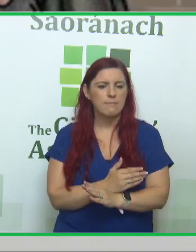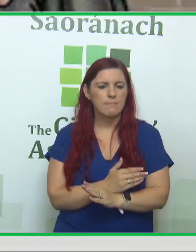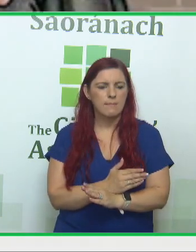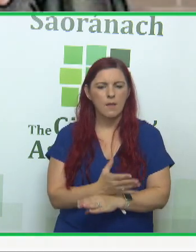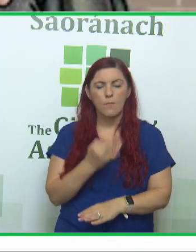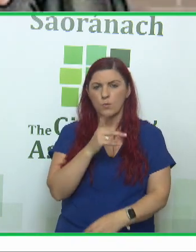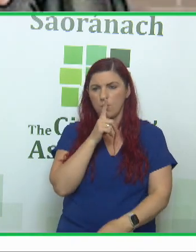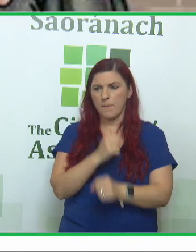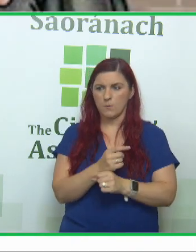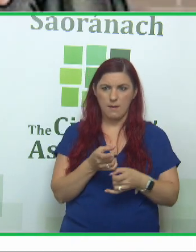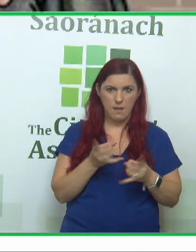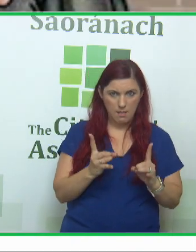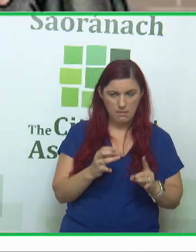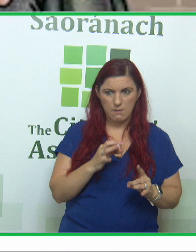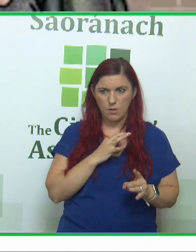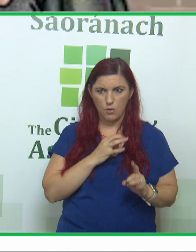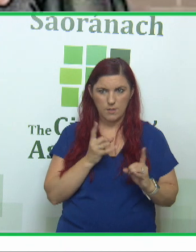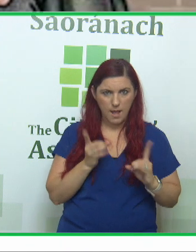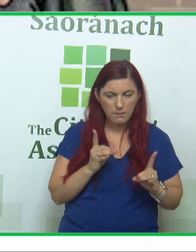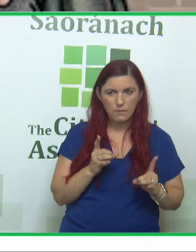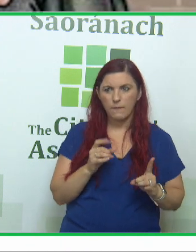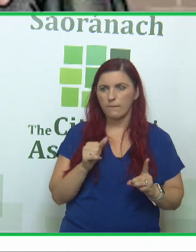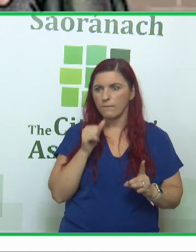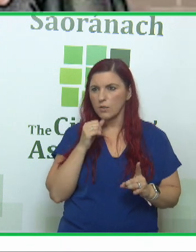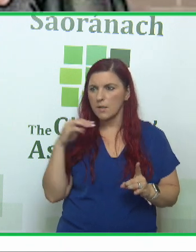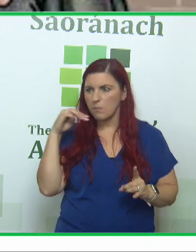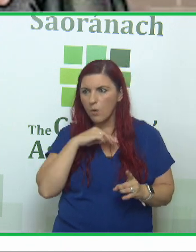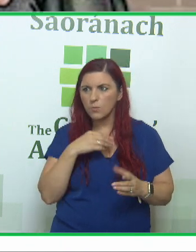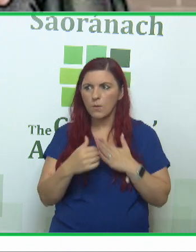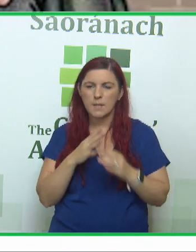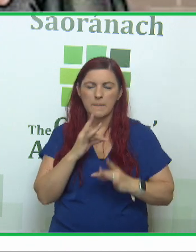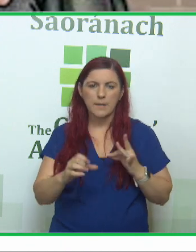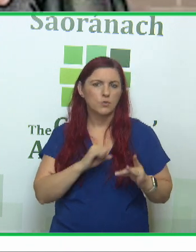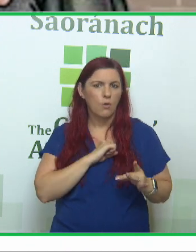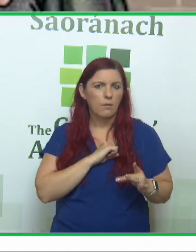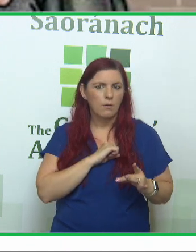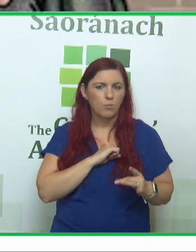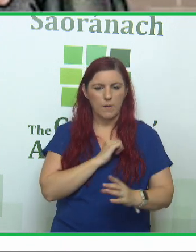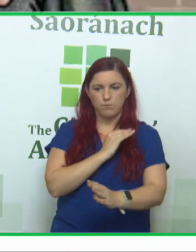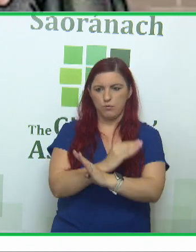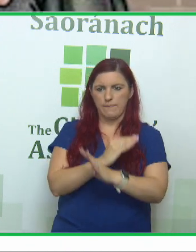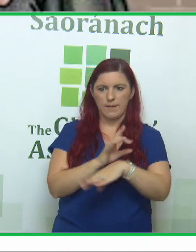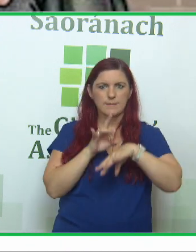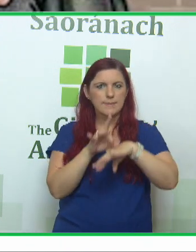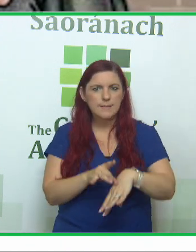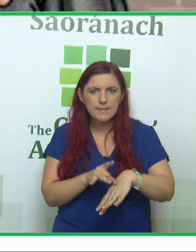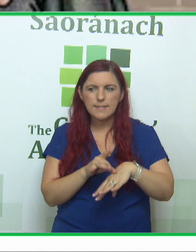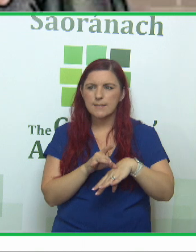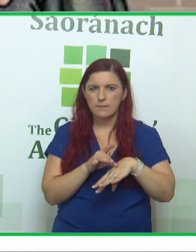talk about health, good health, the first thing is let's make sure we prevent diseases, illnesses